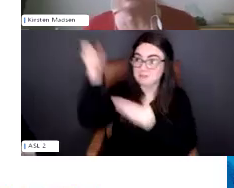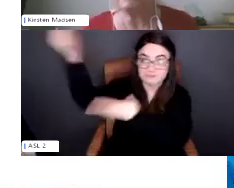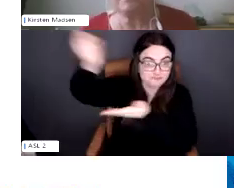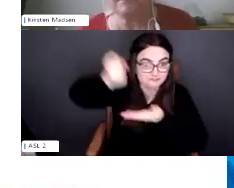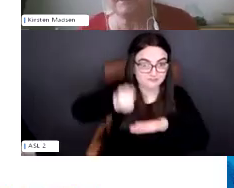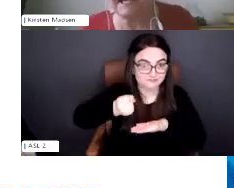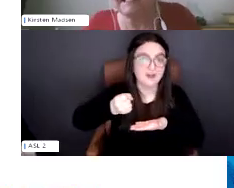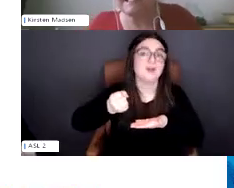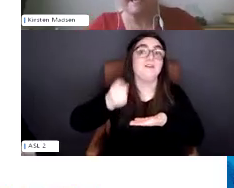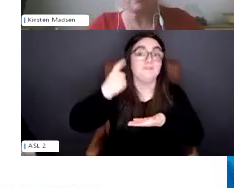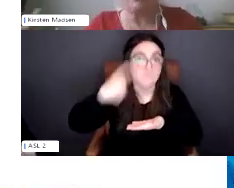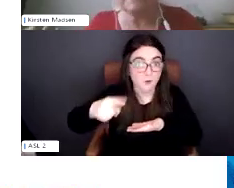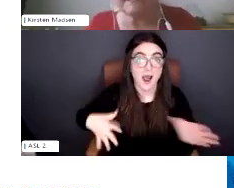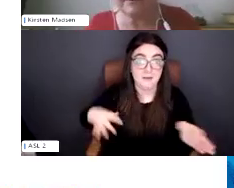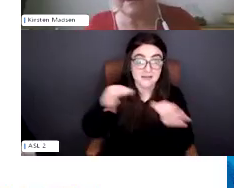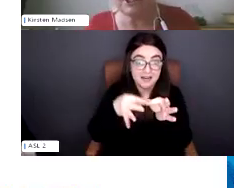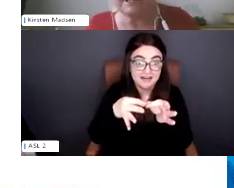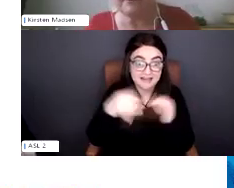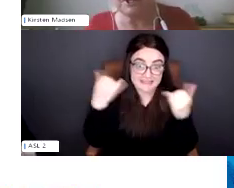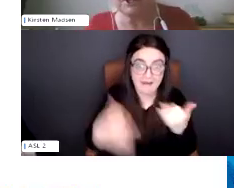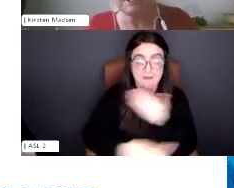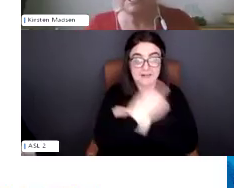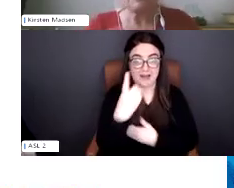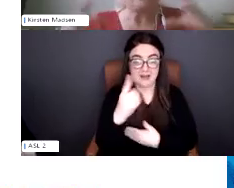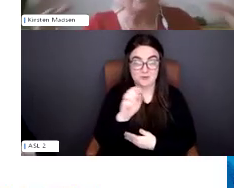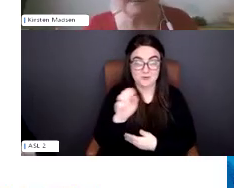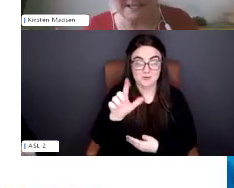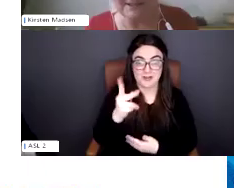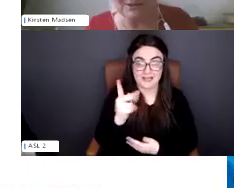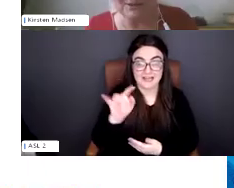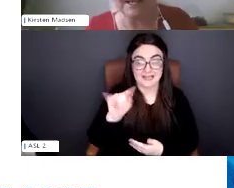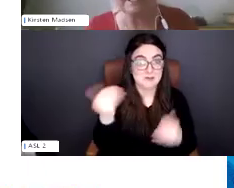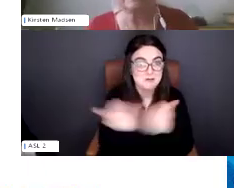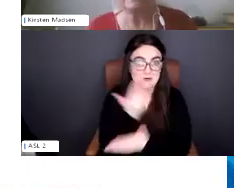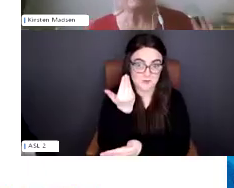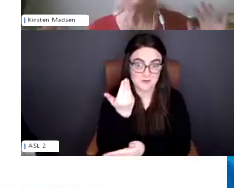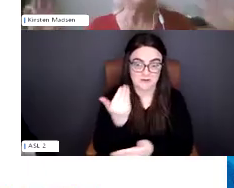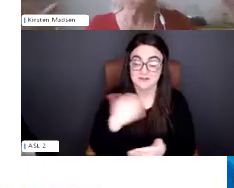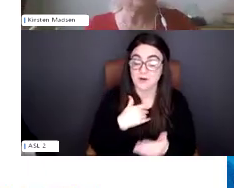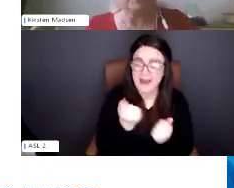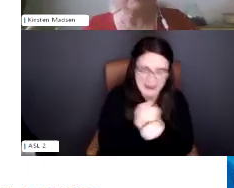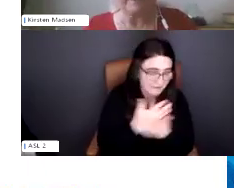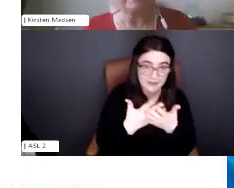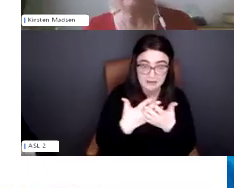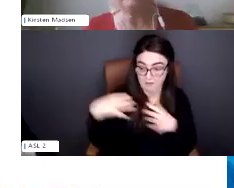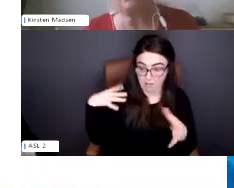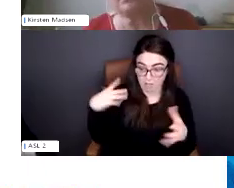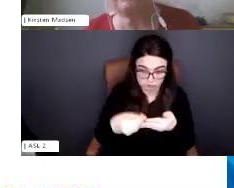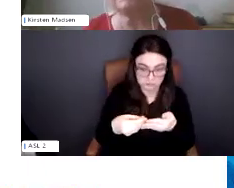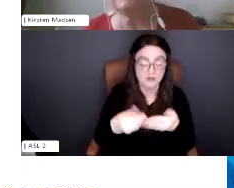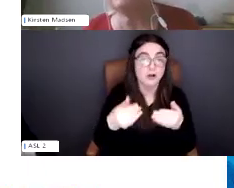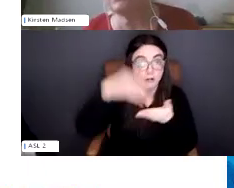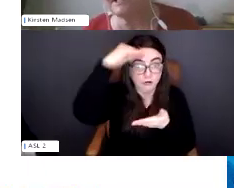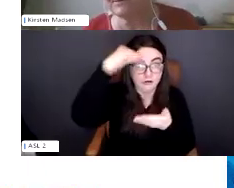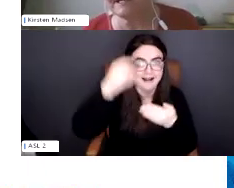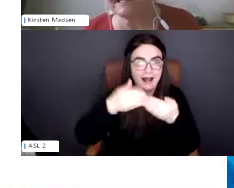we're going to be beginning to take all this information that we learned, update the toolkit, and then load it back up on probably